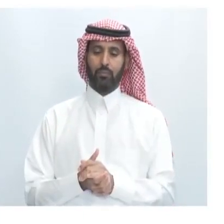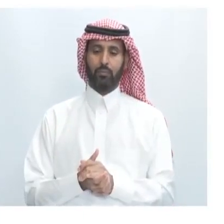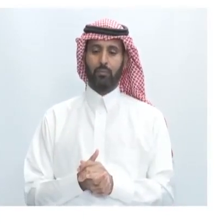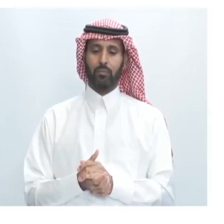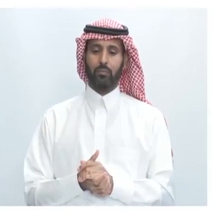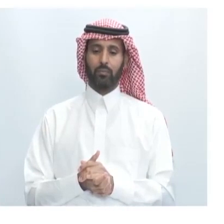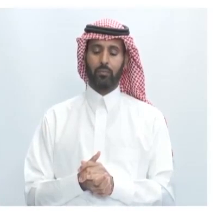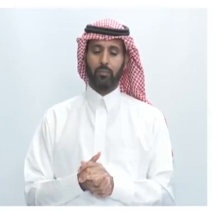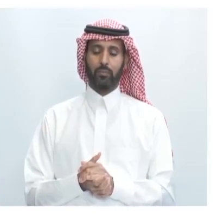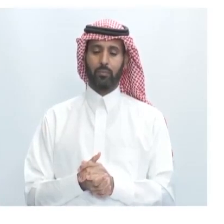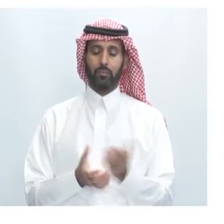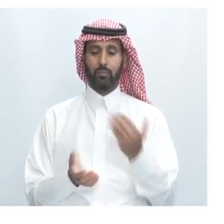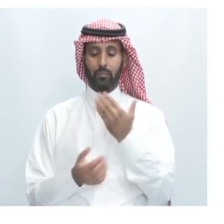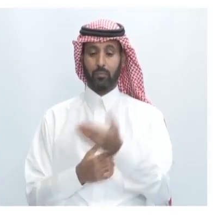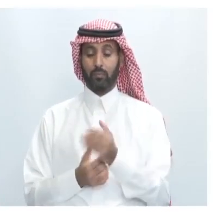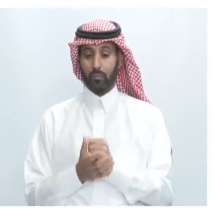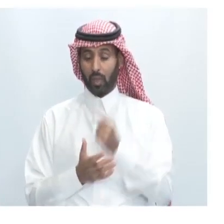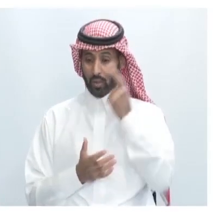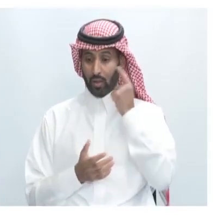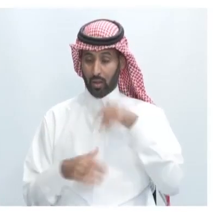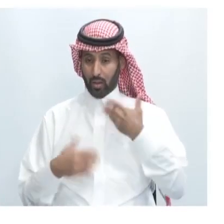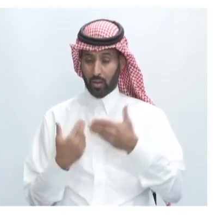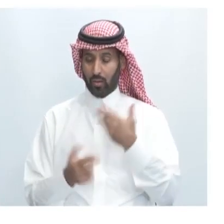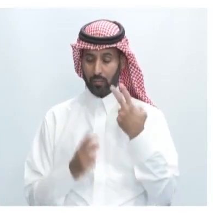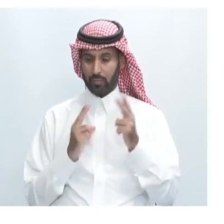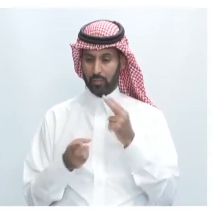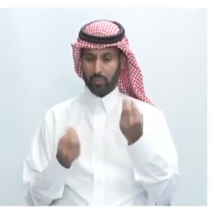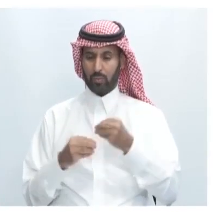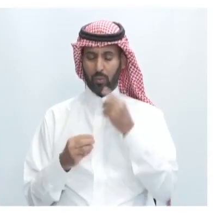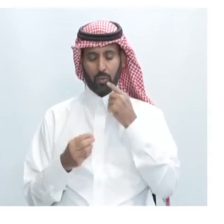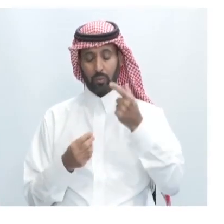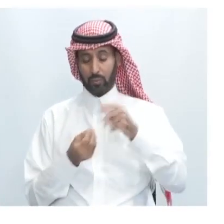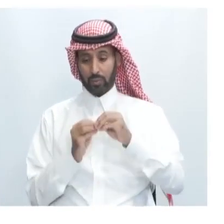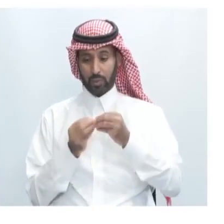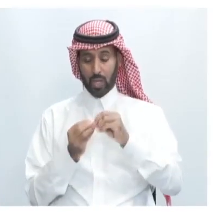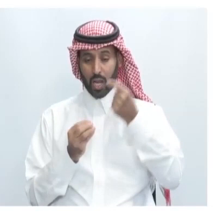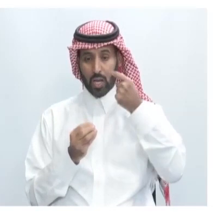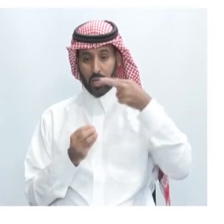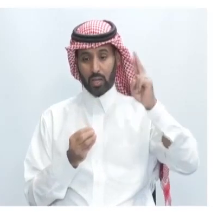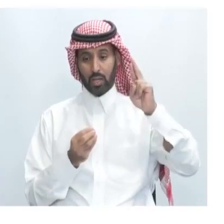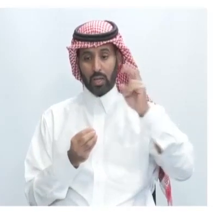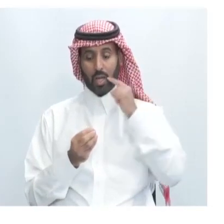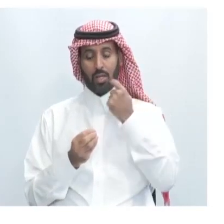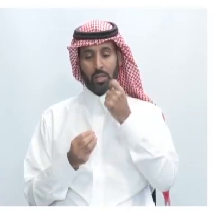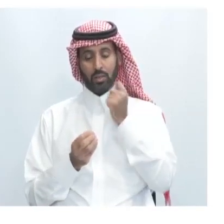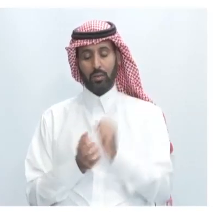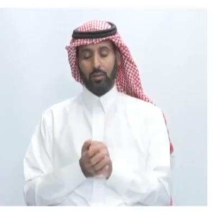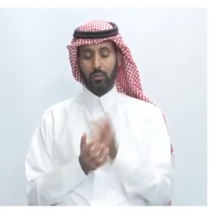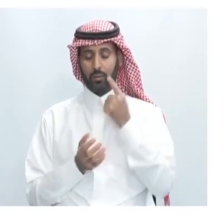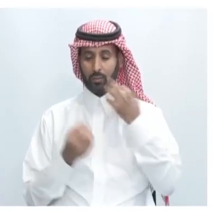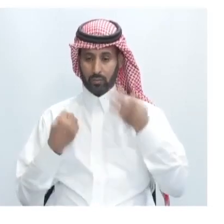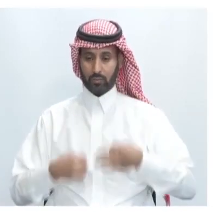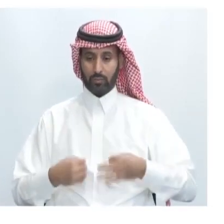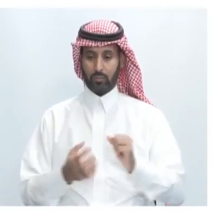good luck. And so Chinese celebrations are full of red during the Chinese New Year. People prefer